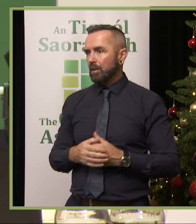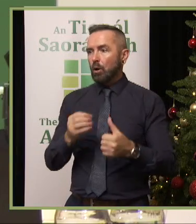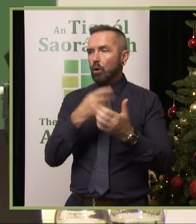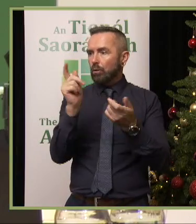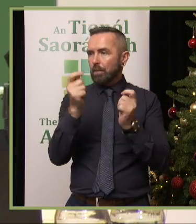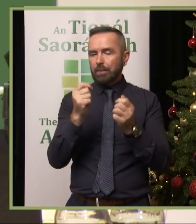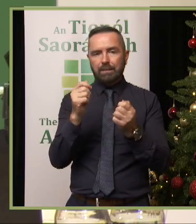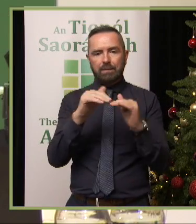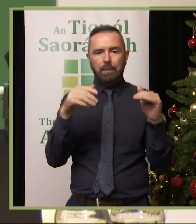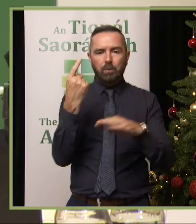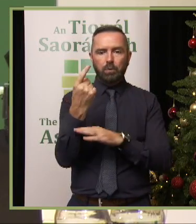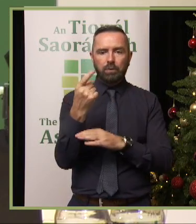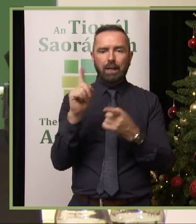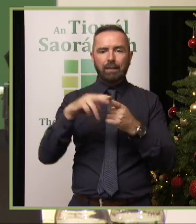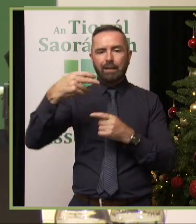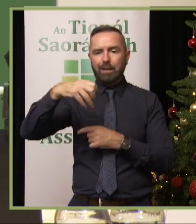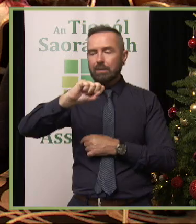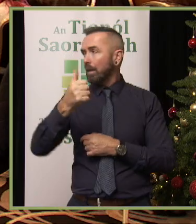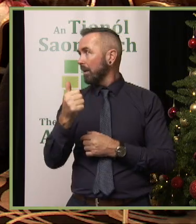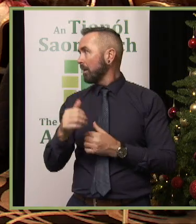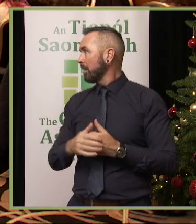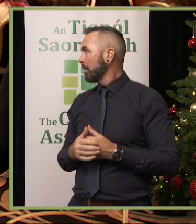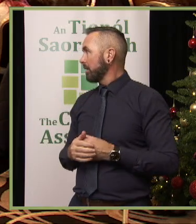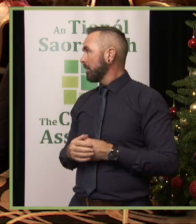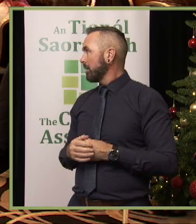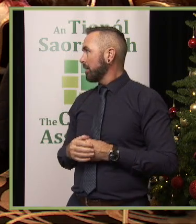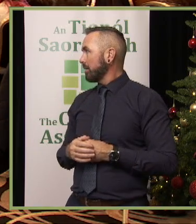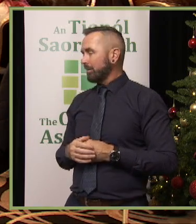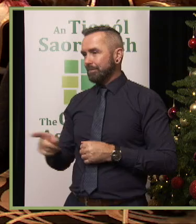table 1. David had his hand up, and then NASA. It's about